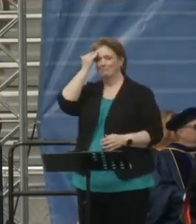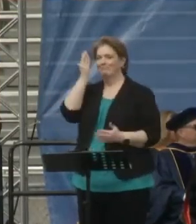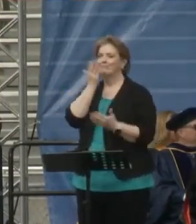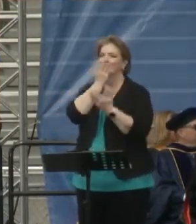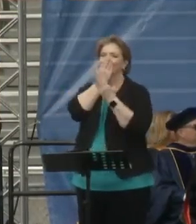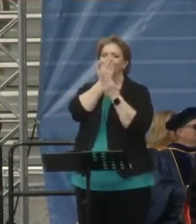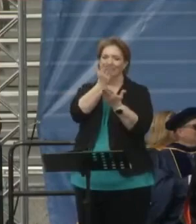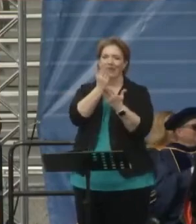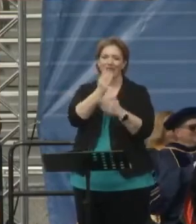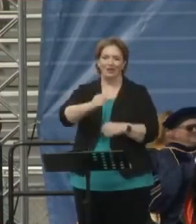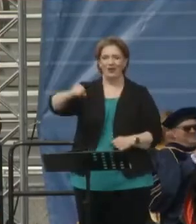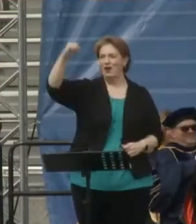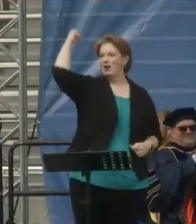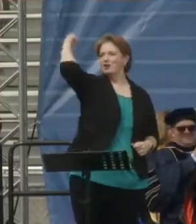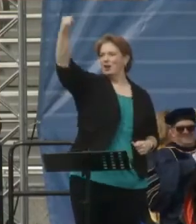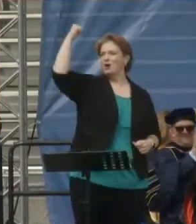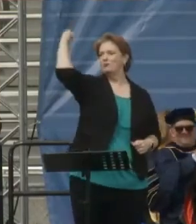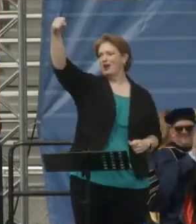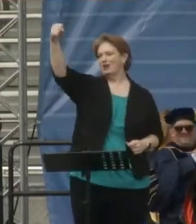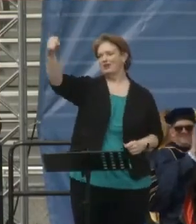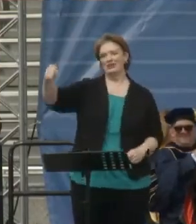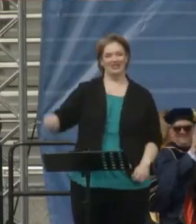go Broncos!